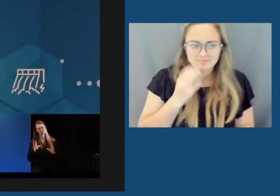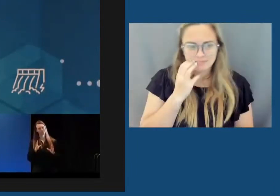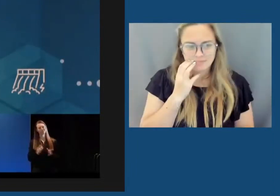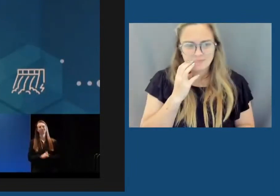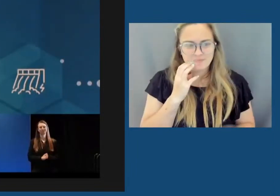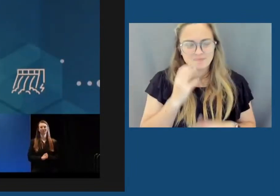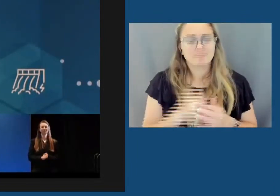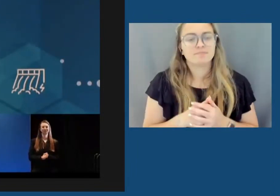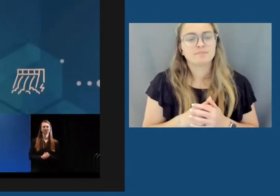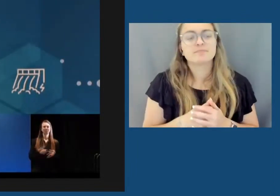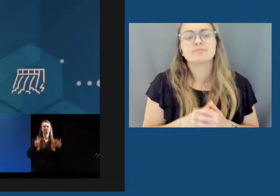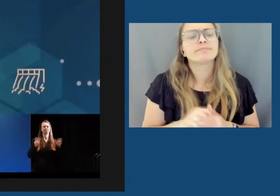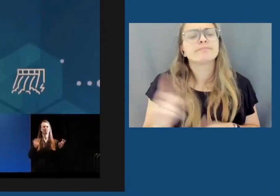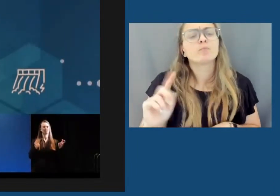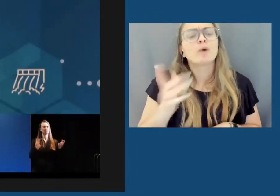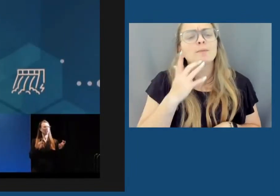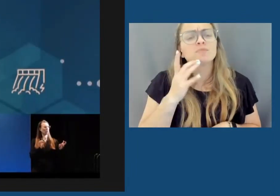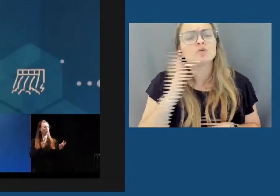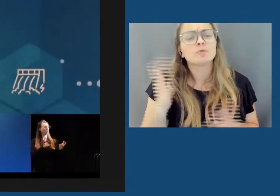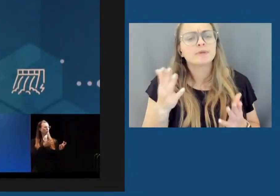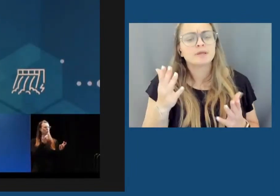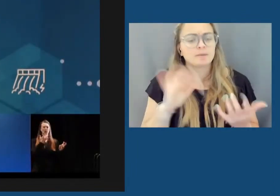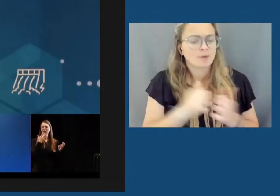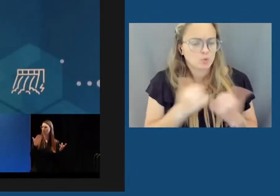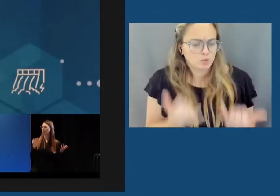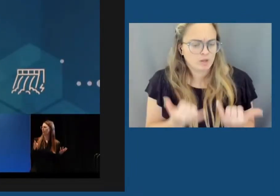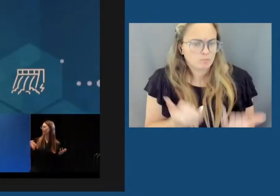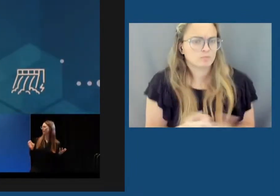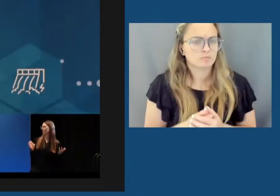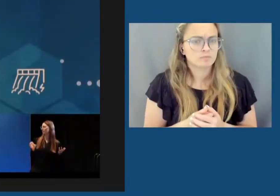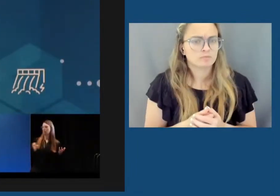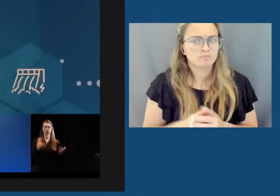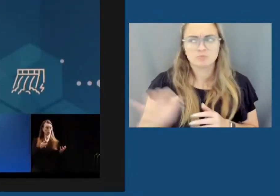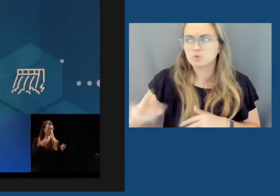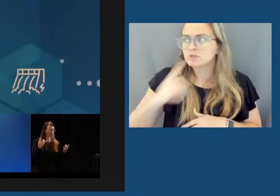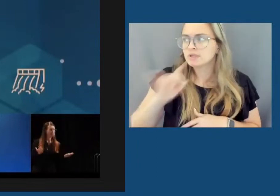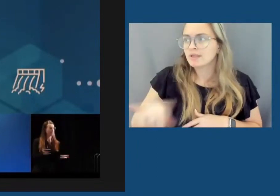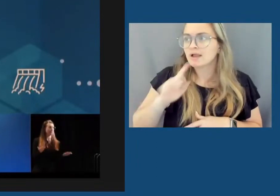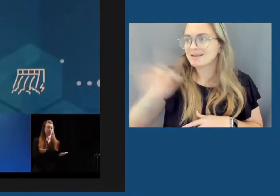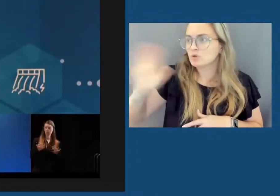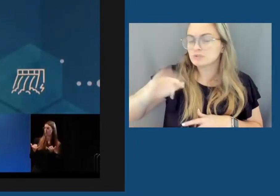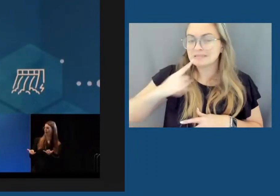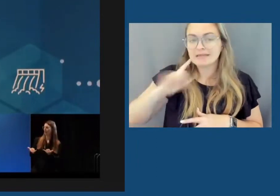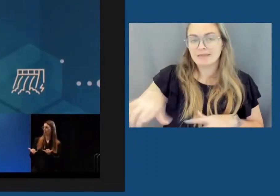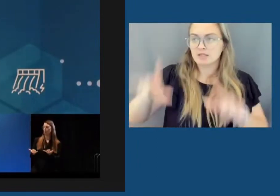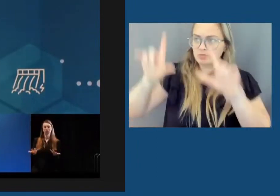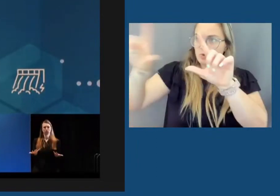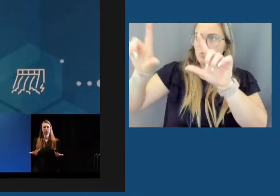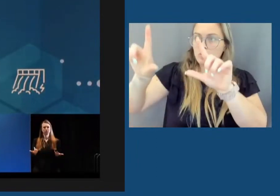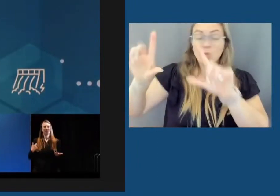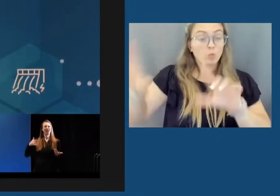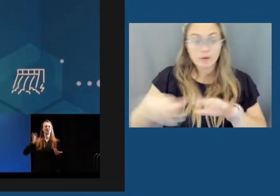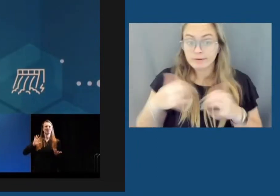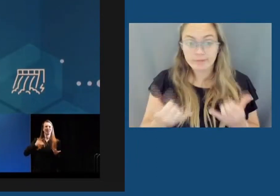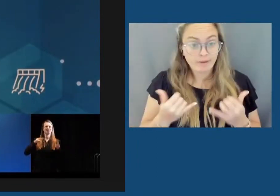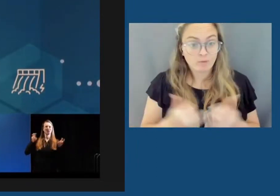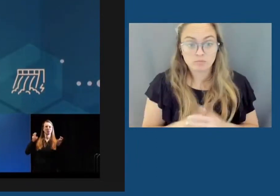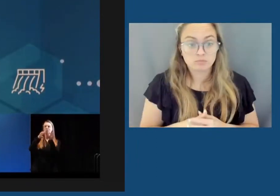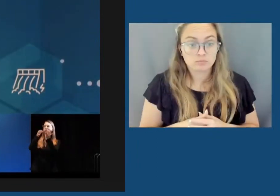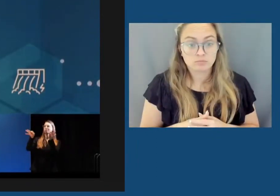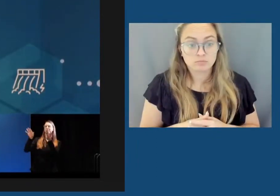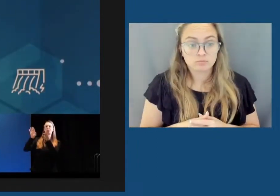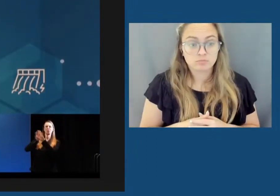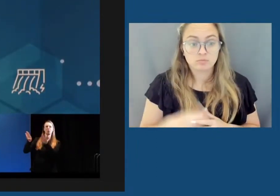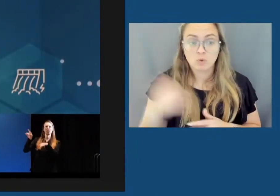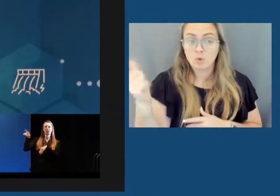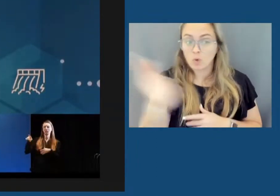would you rather be than right here, right now? He used to say that. I have that on my wall. We're here right now. All of you are here